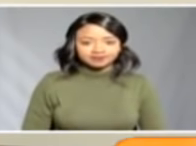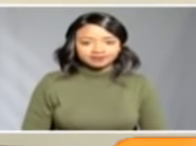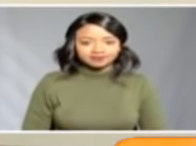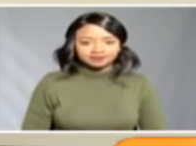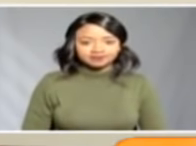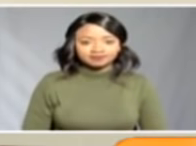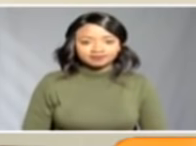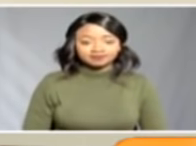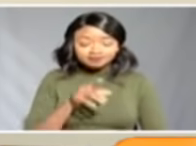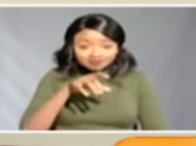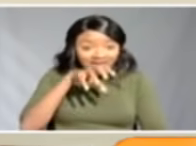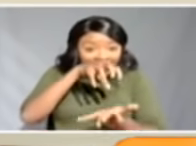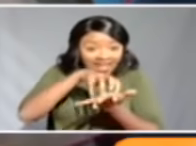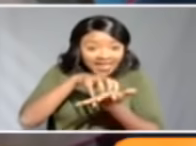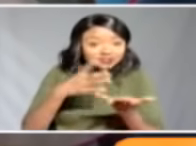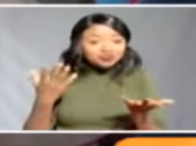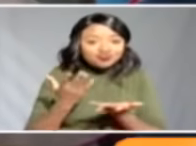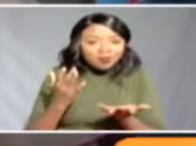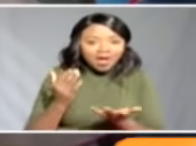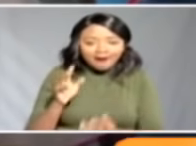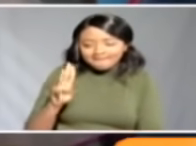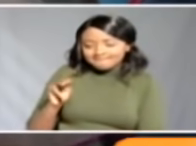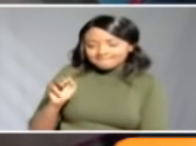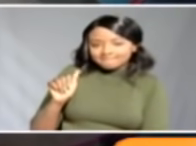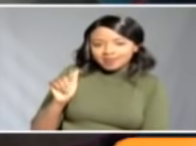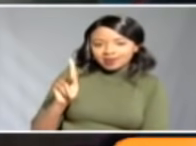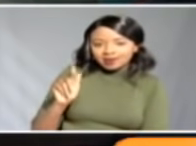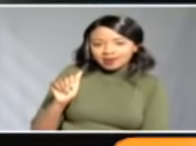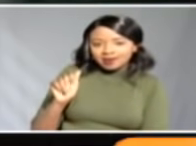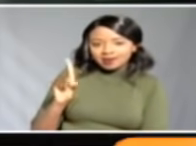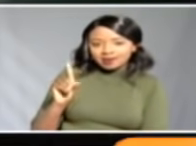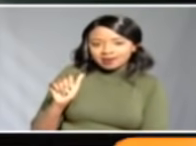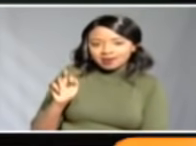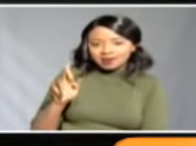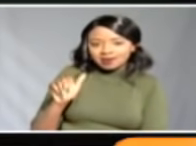The case is now before the Makadara Law Courts.